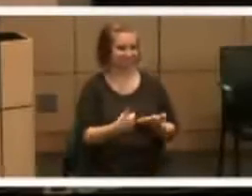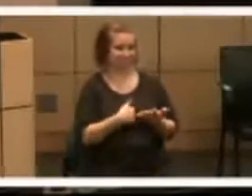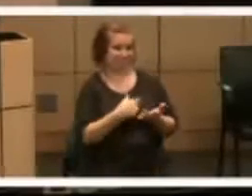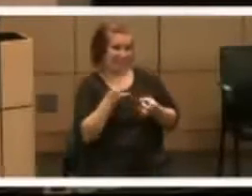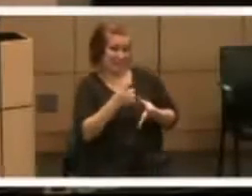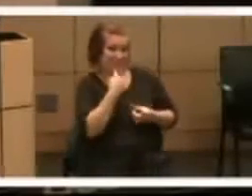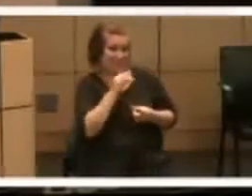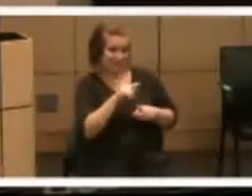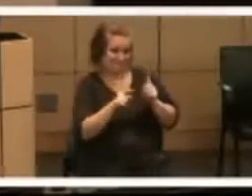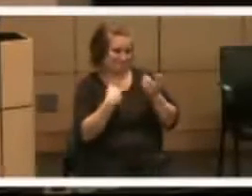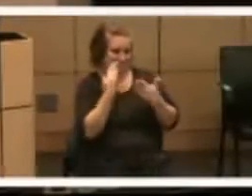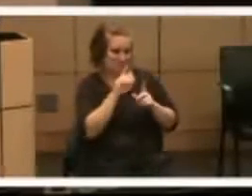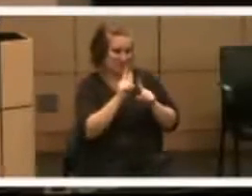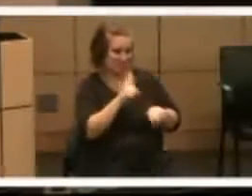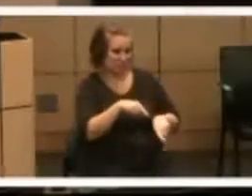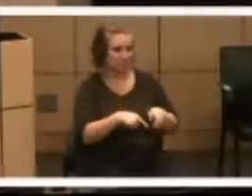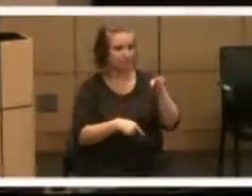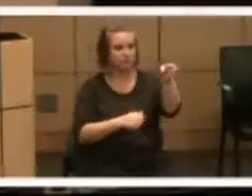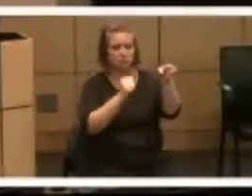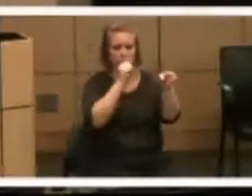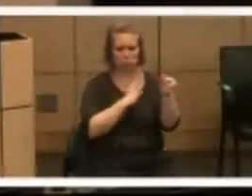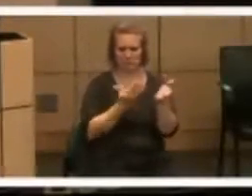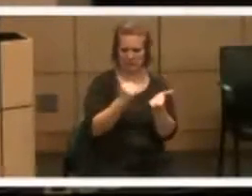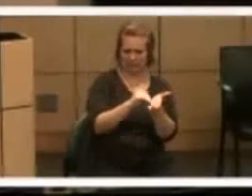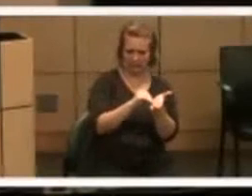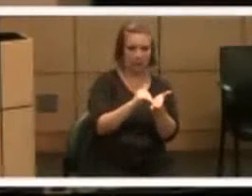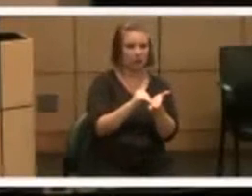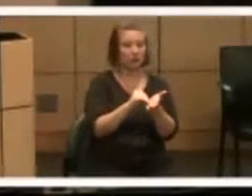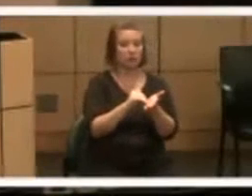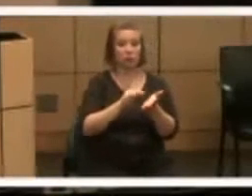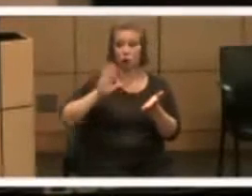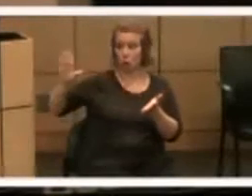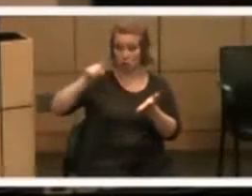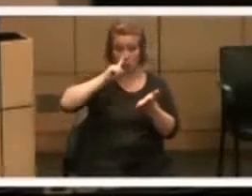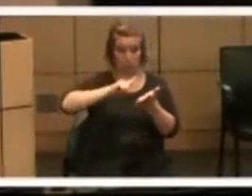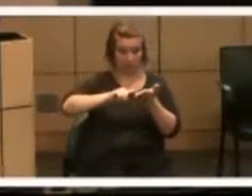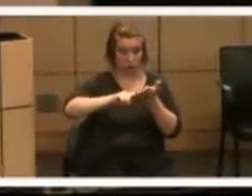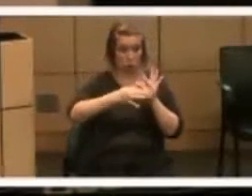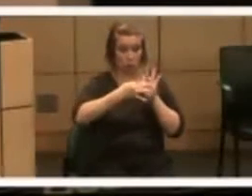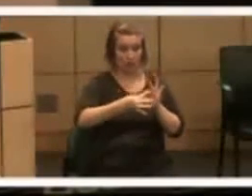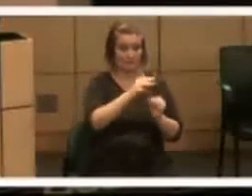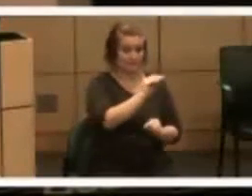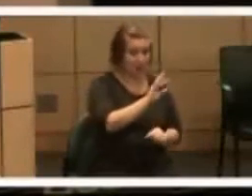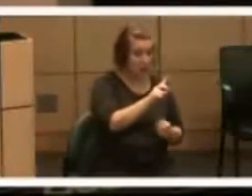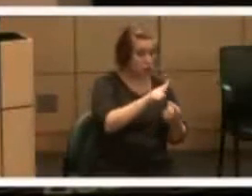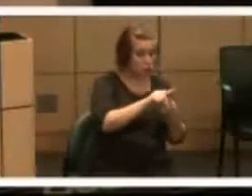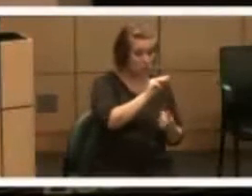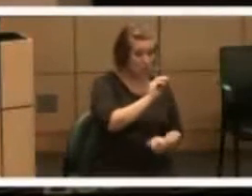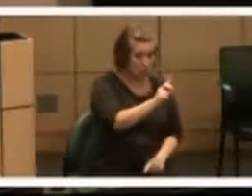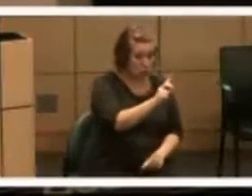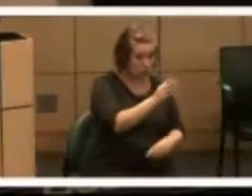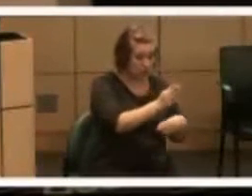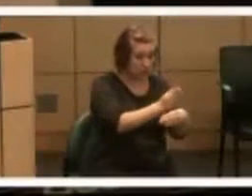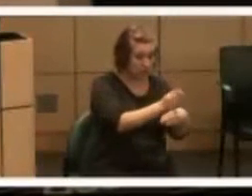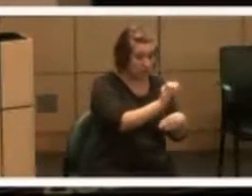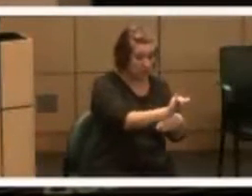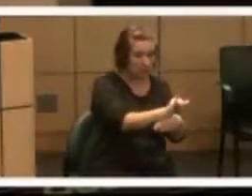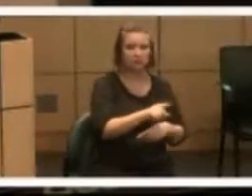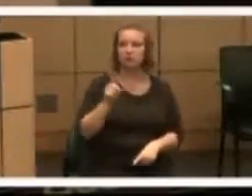I think that's... So what you presented today, your research was related to mild to moderate, or...